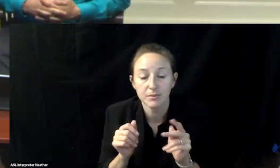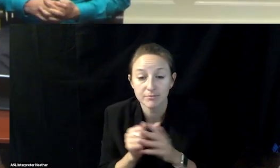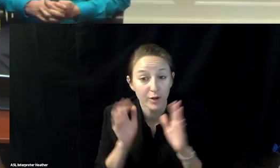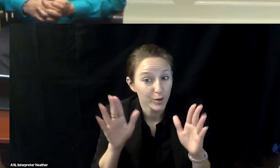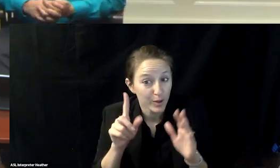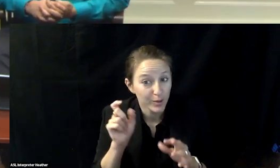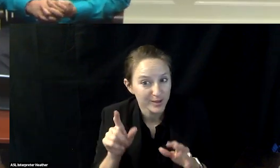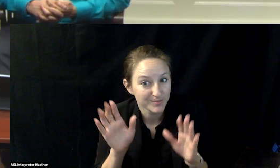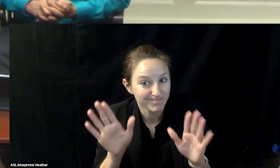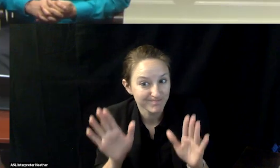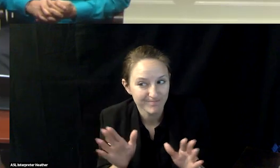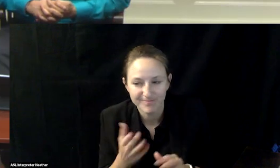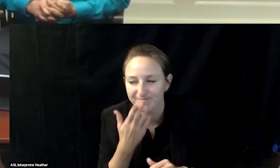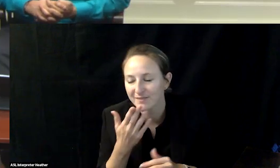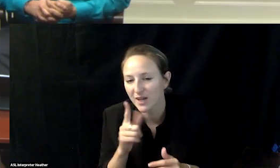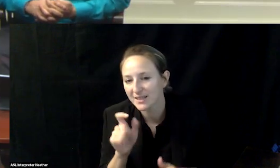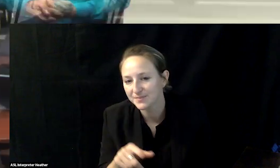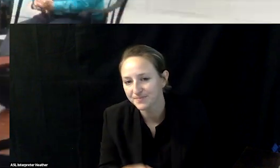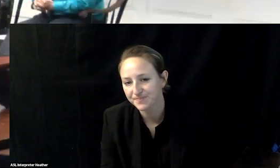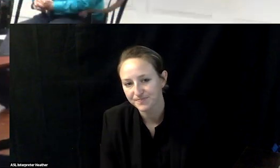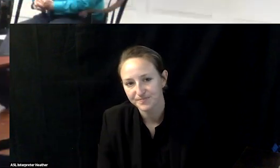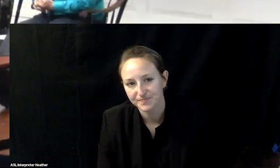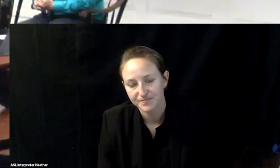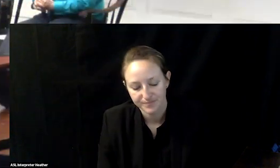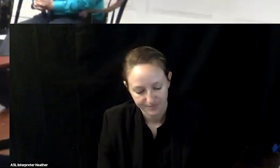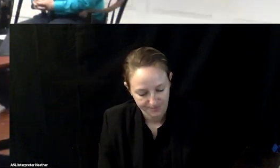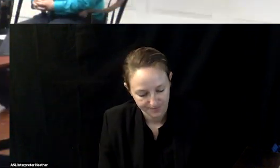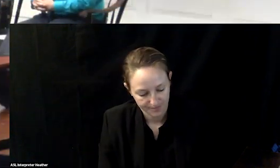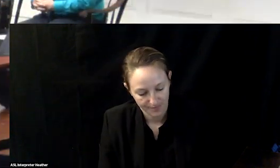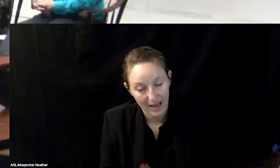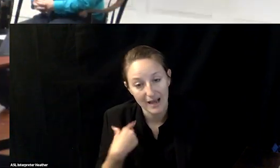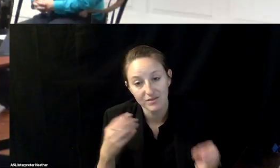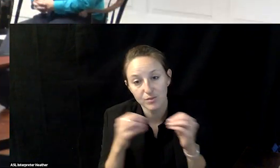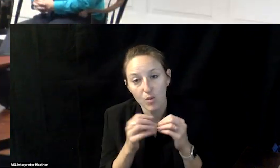though. Thanks for asking. I think we've got some more online questions.